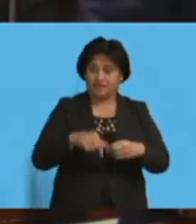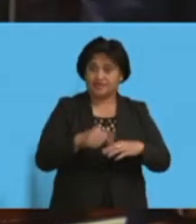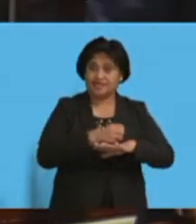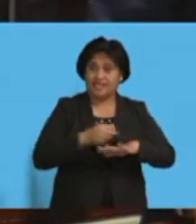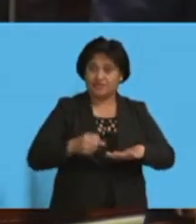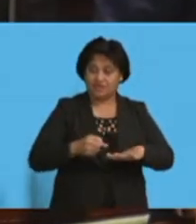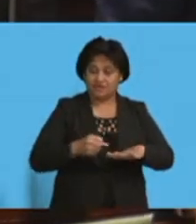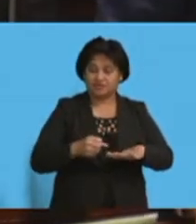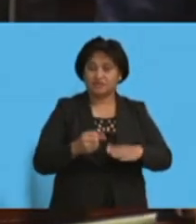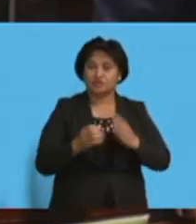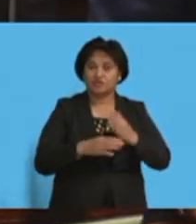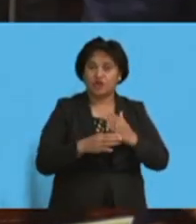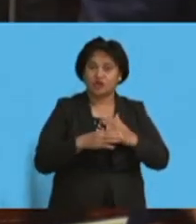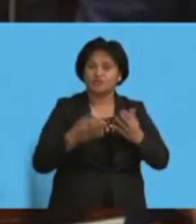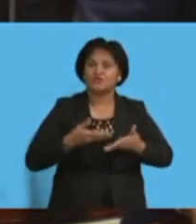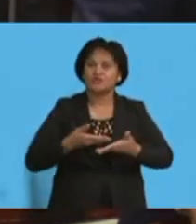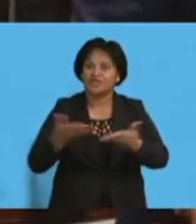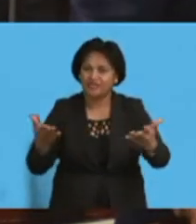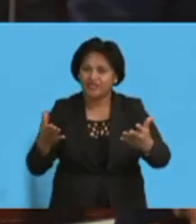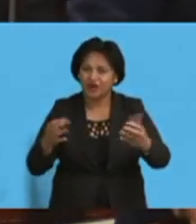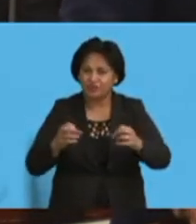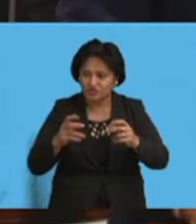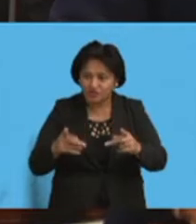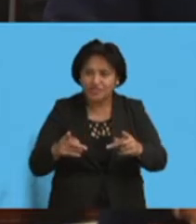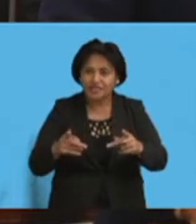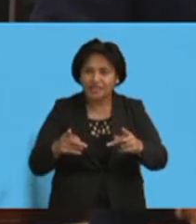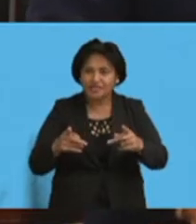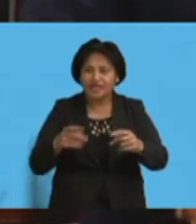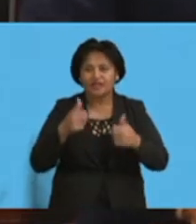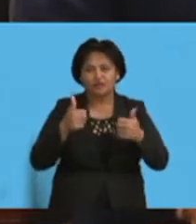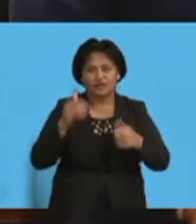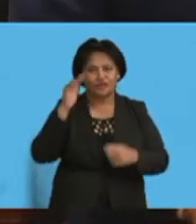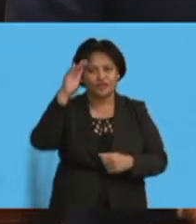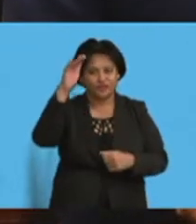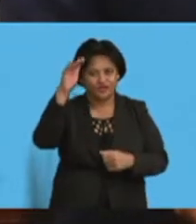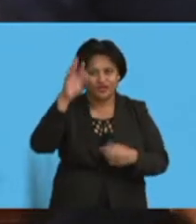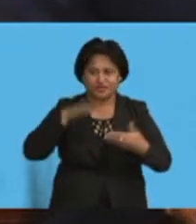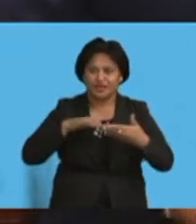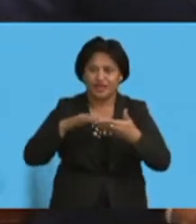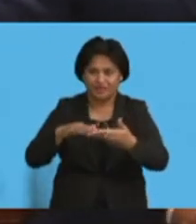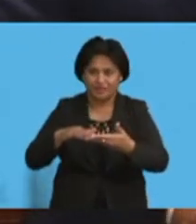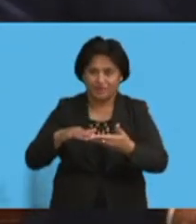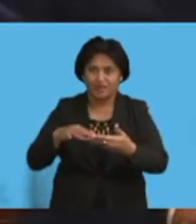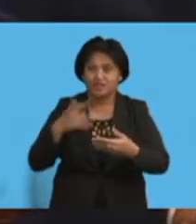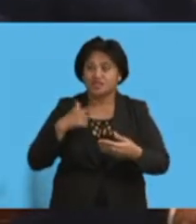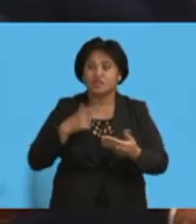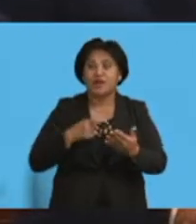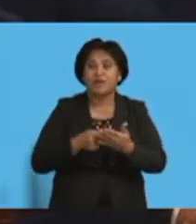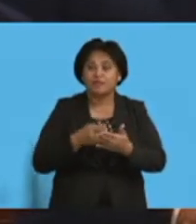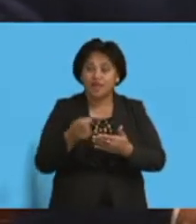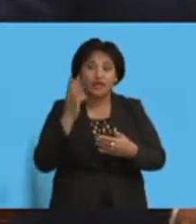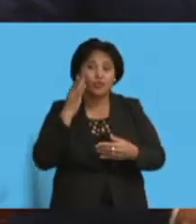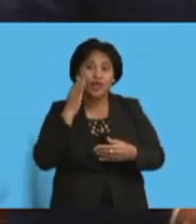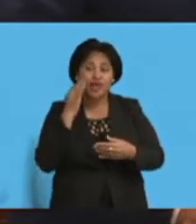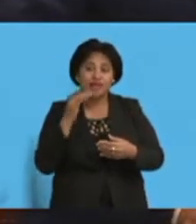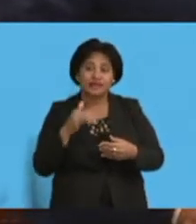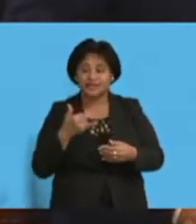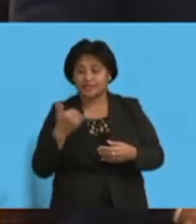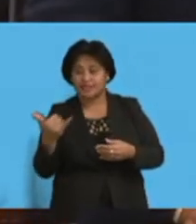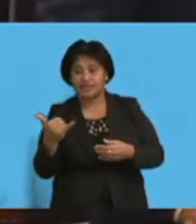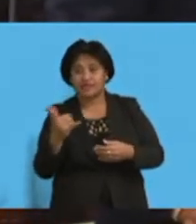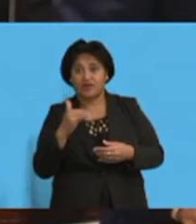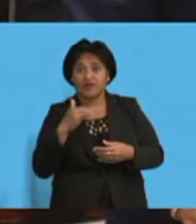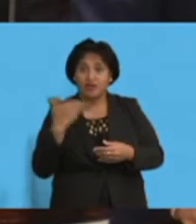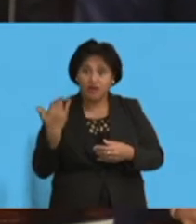them flexibility and give them financial stability. That is why we're also increasing paid maternity leave from 84 working days